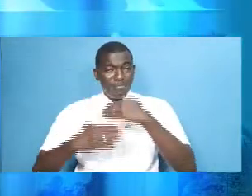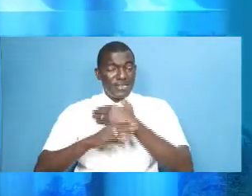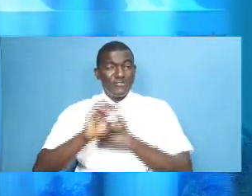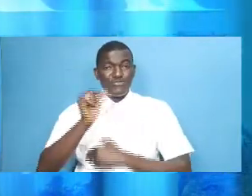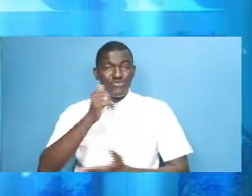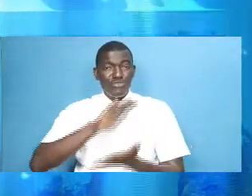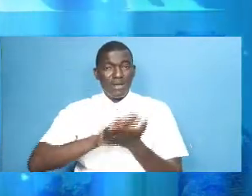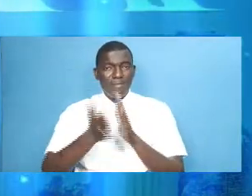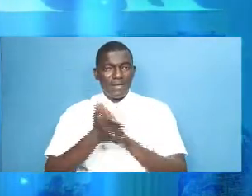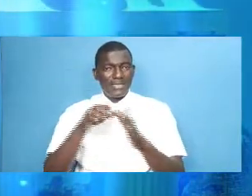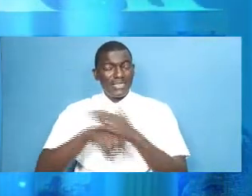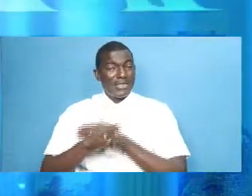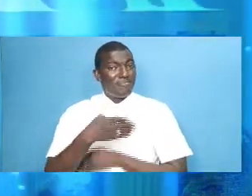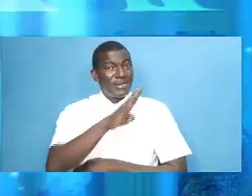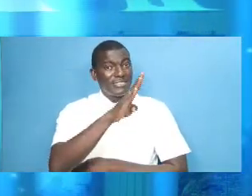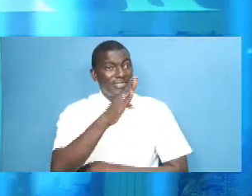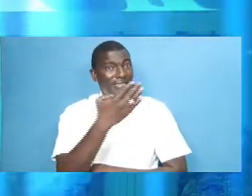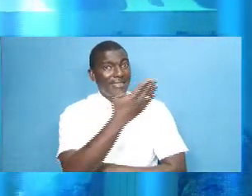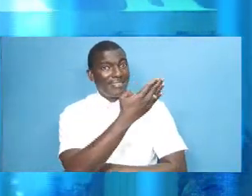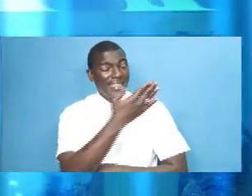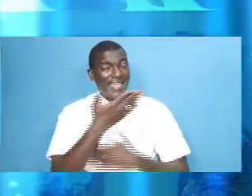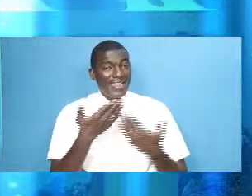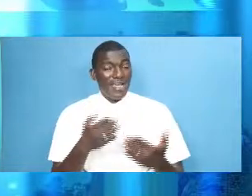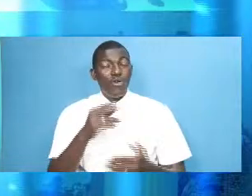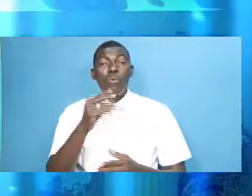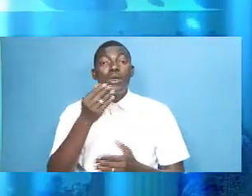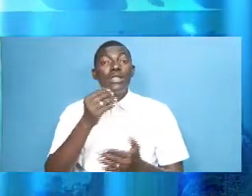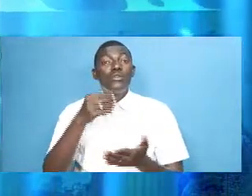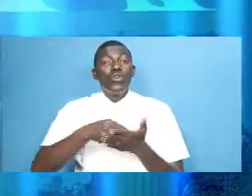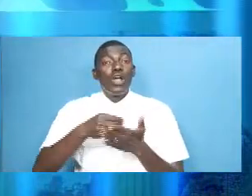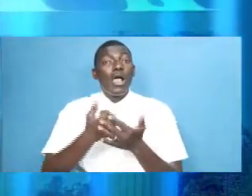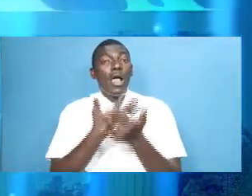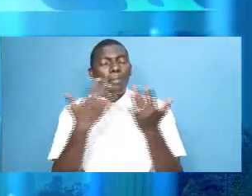reporter Alaji A.F. Jallo attended the event and he fastened his report.